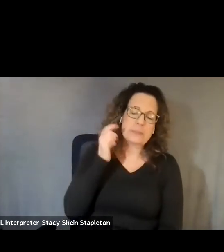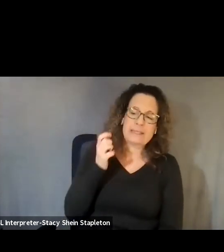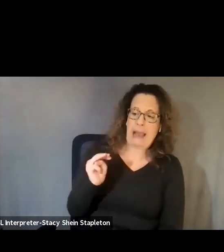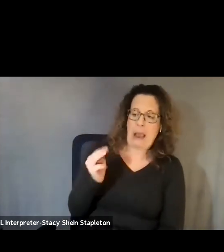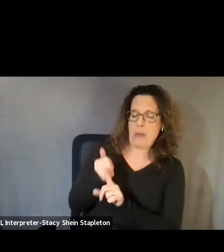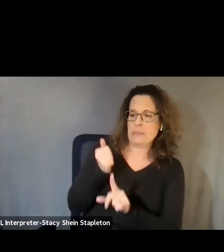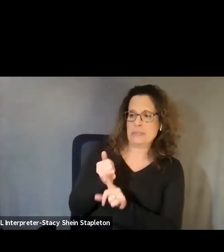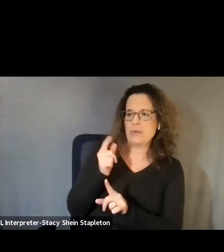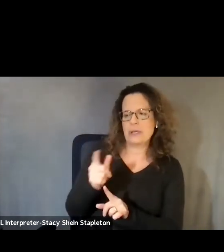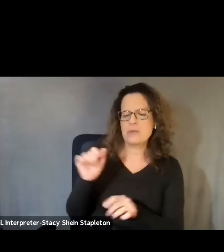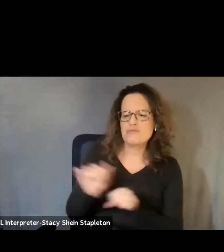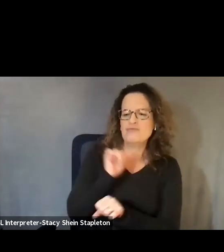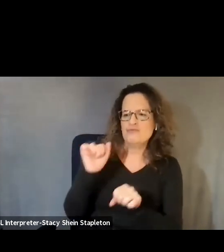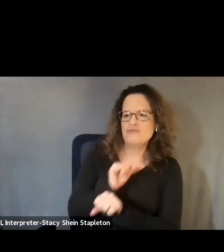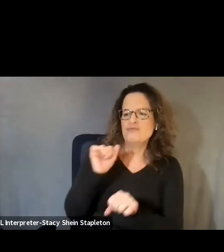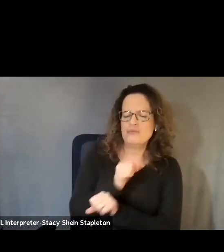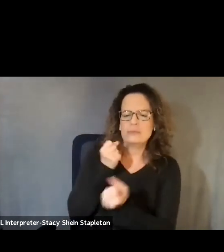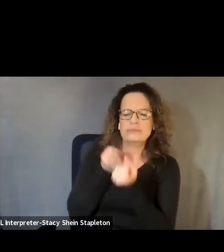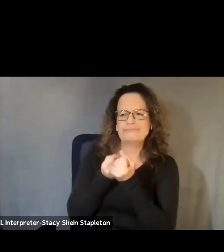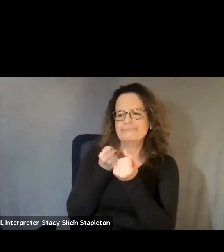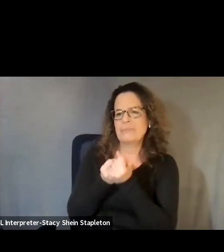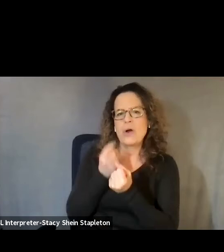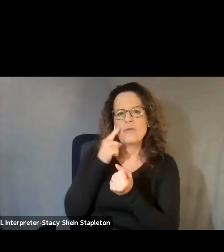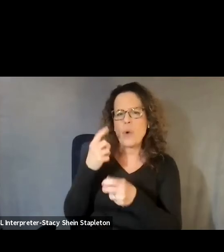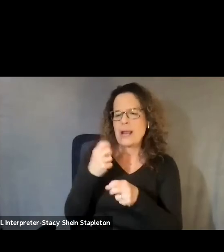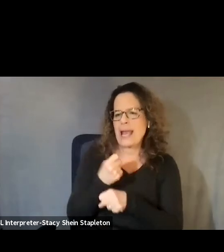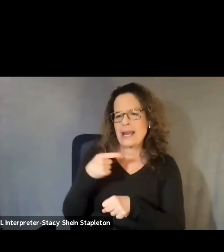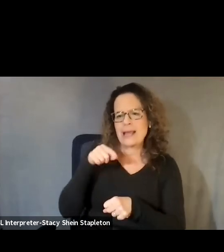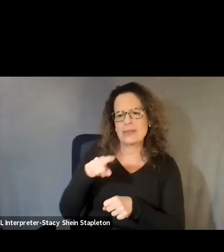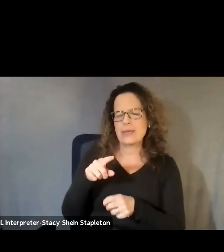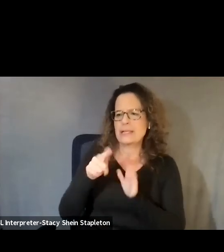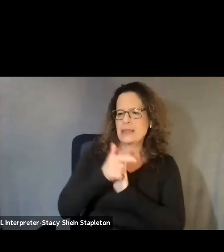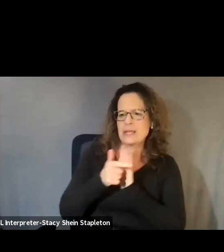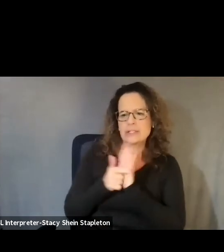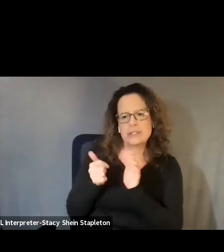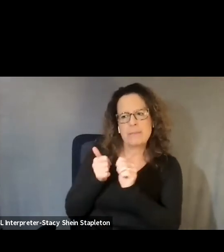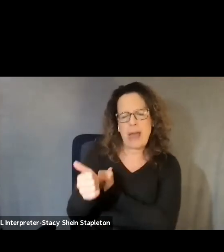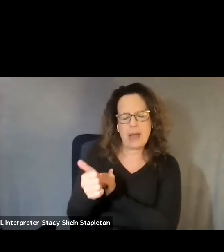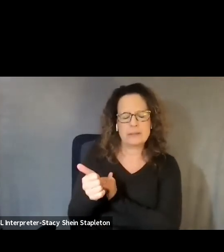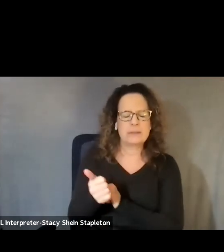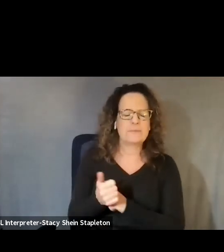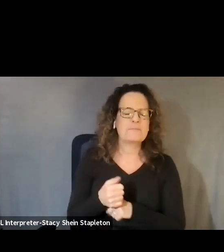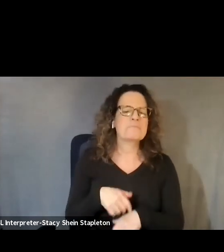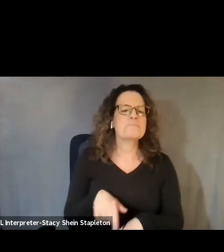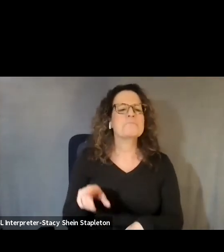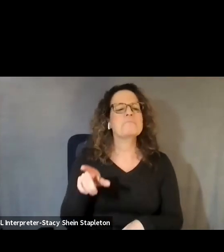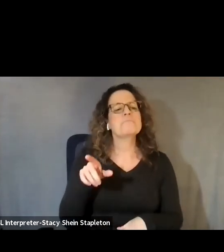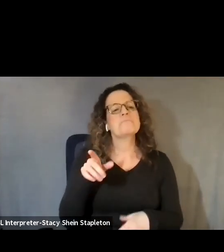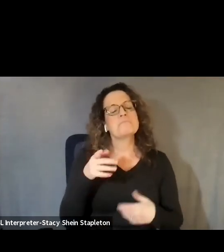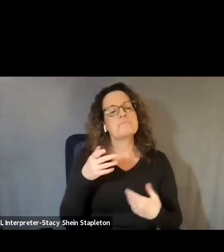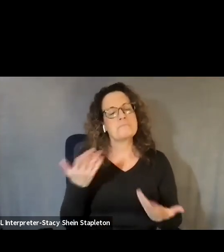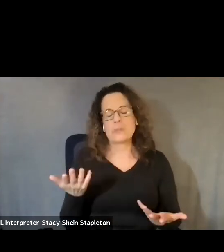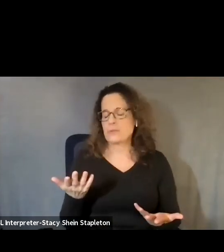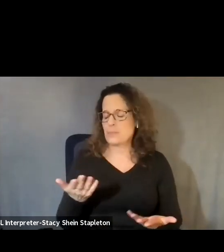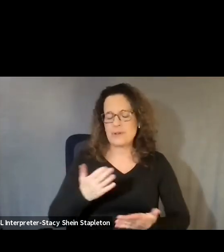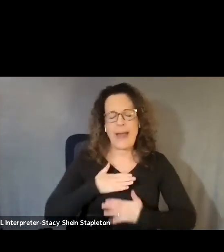absolutely tireless advocate for getting this legislation passed. So without